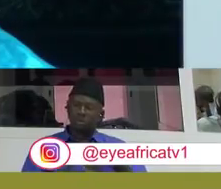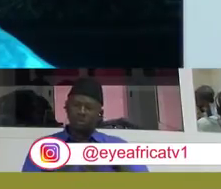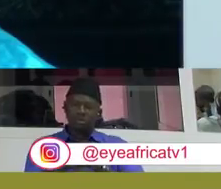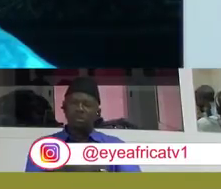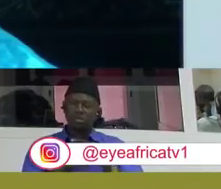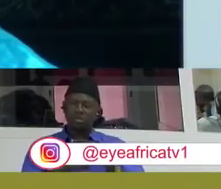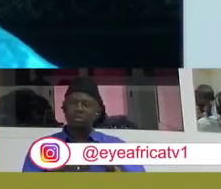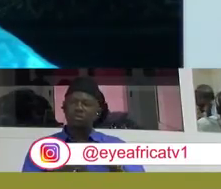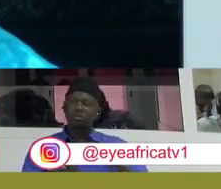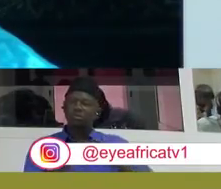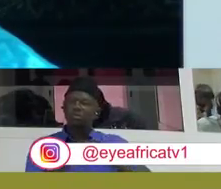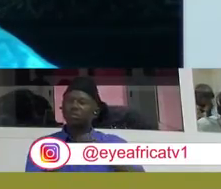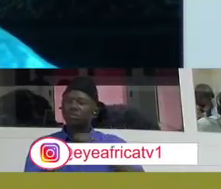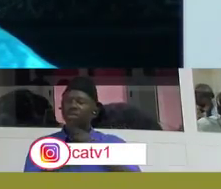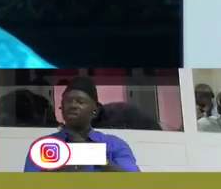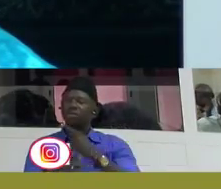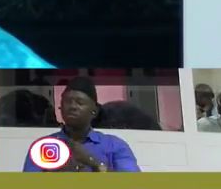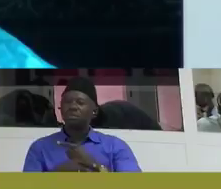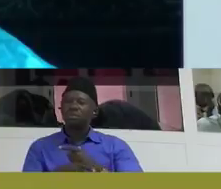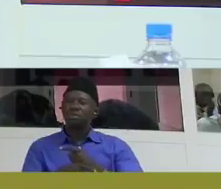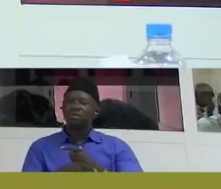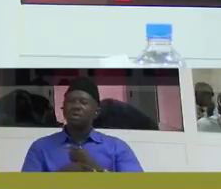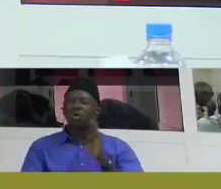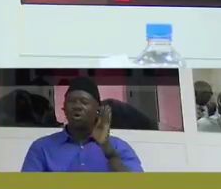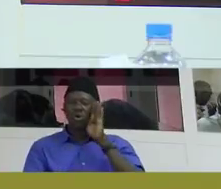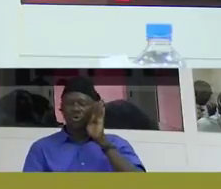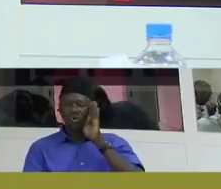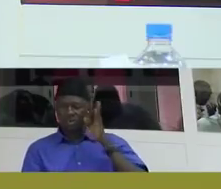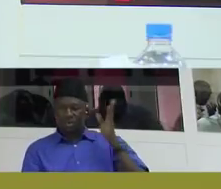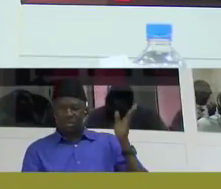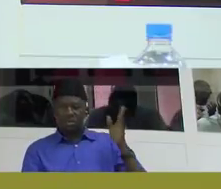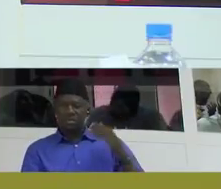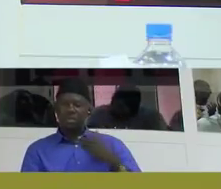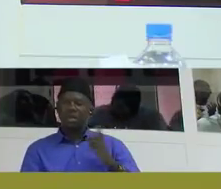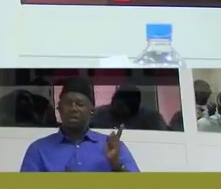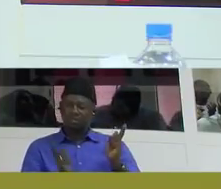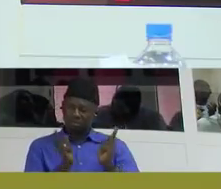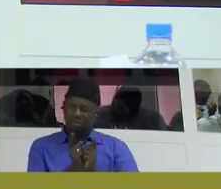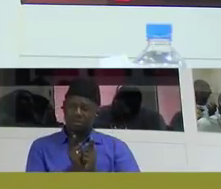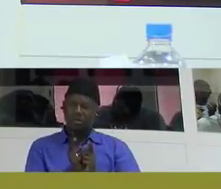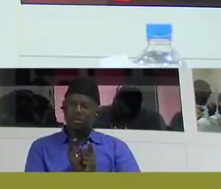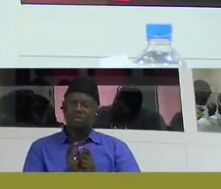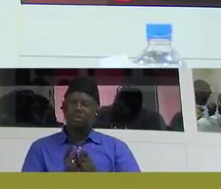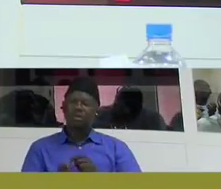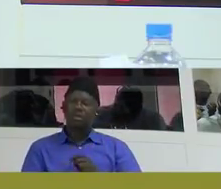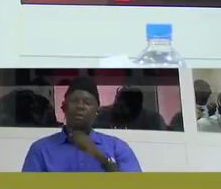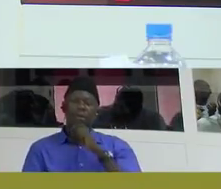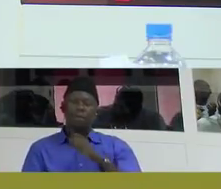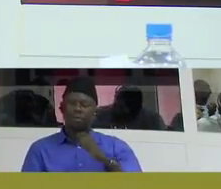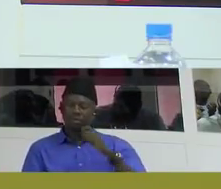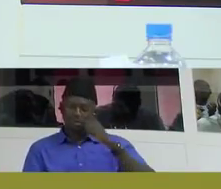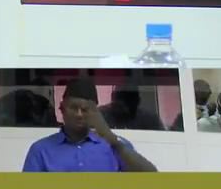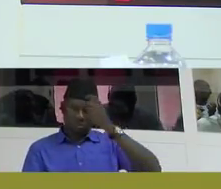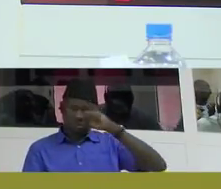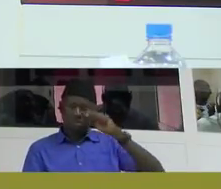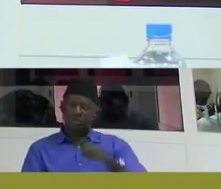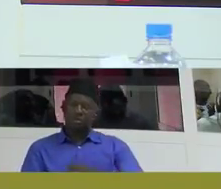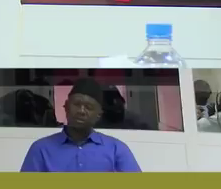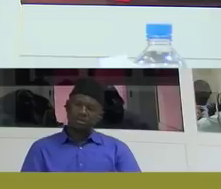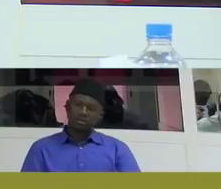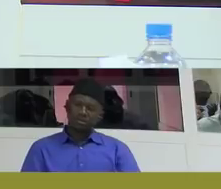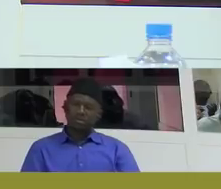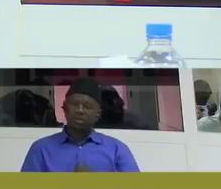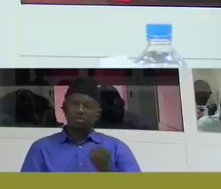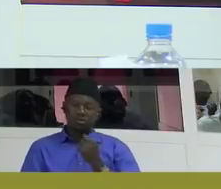at Senegambia Beach Hotel. They had to go to him, because that was the technique